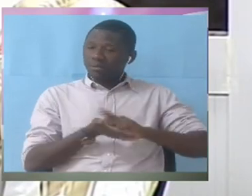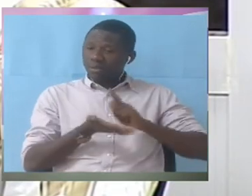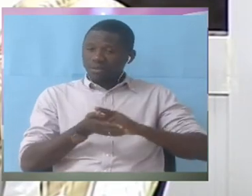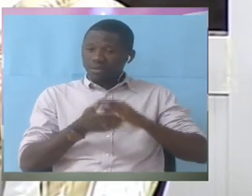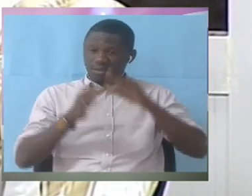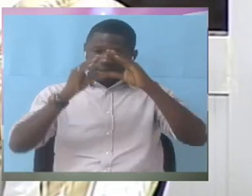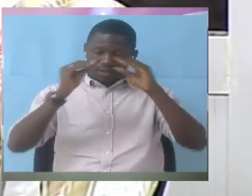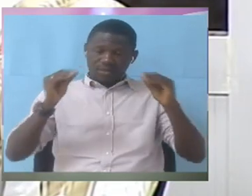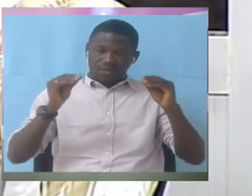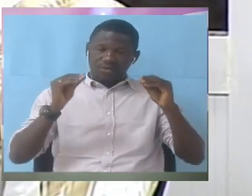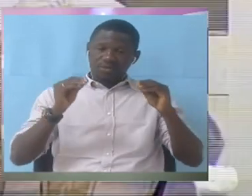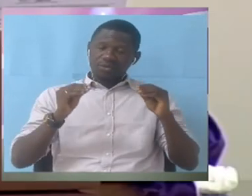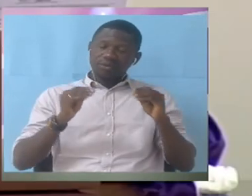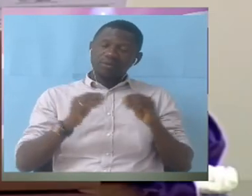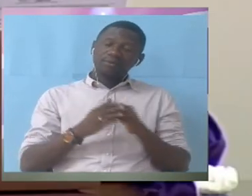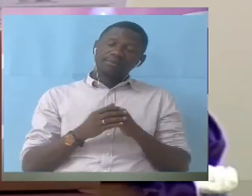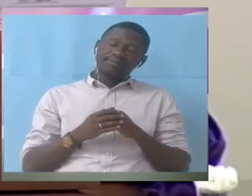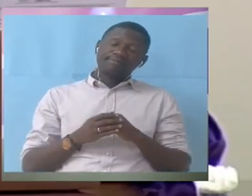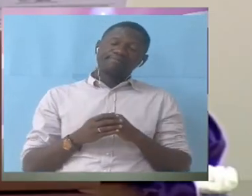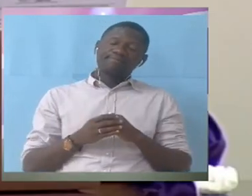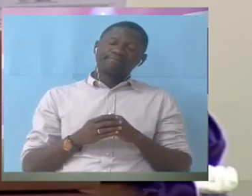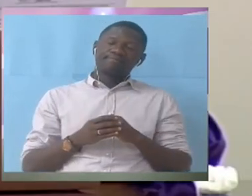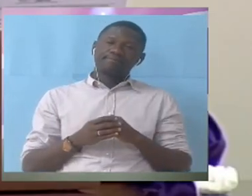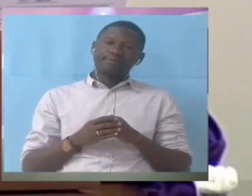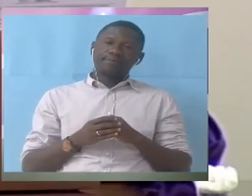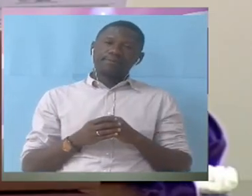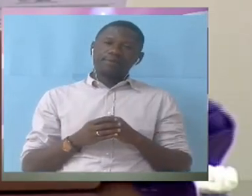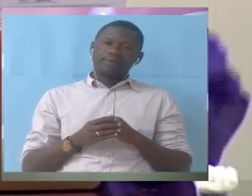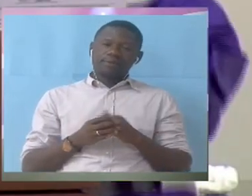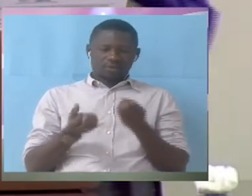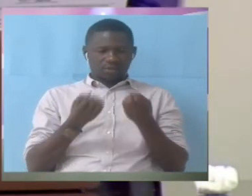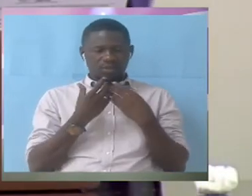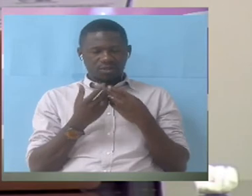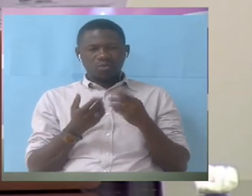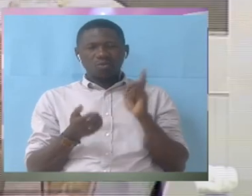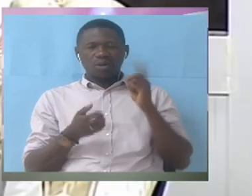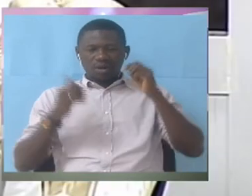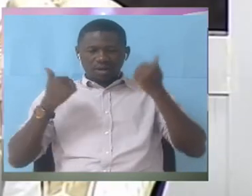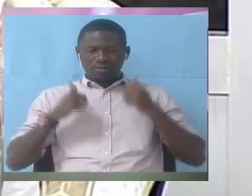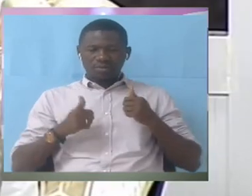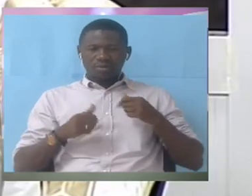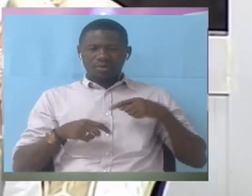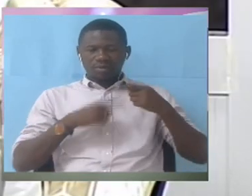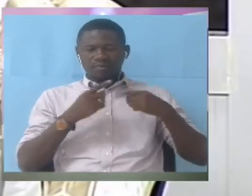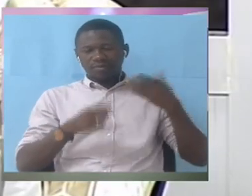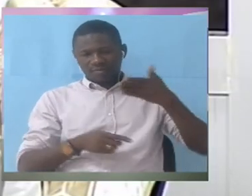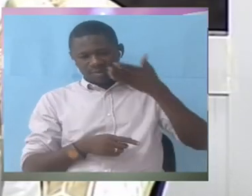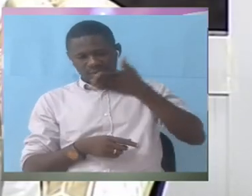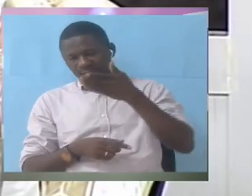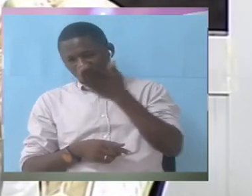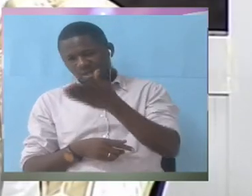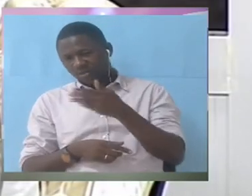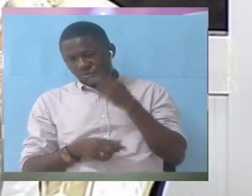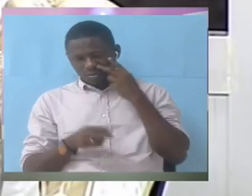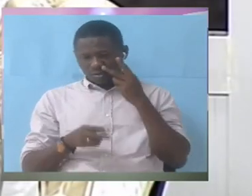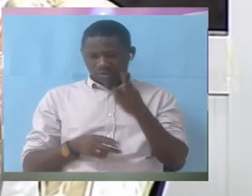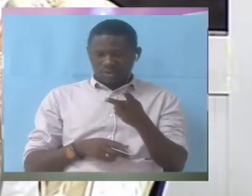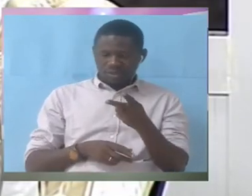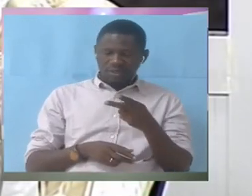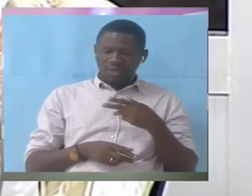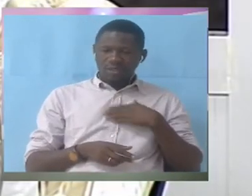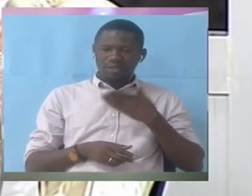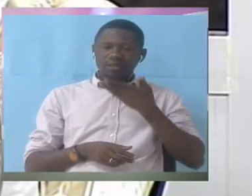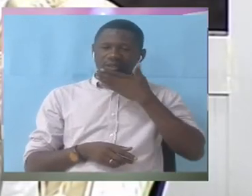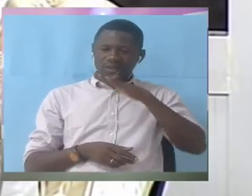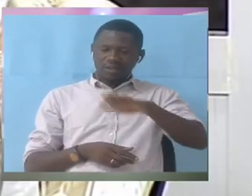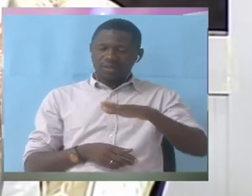la can you tell this commission what happened during that said visit wax ñu bimu deme ci ci ANE